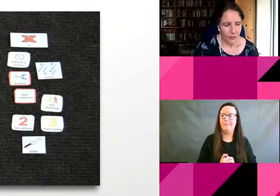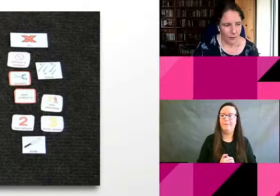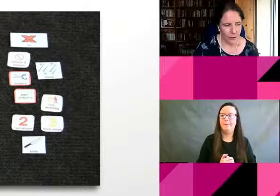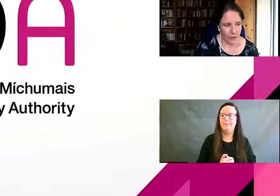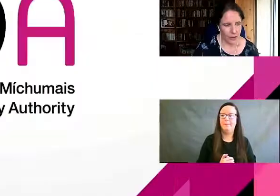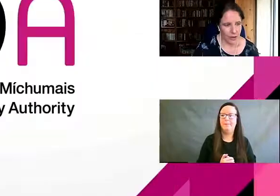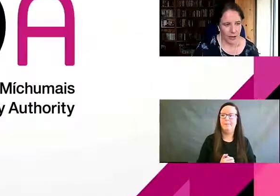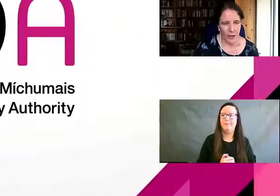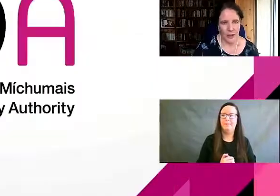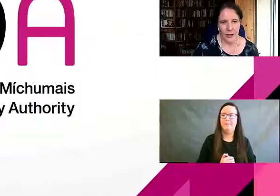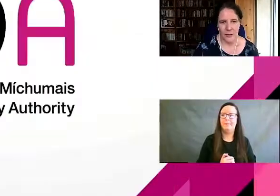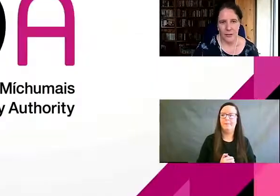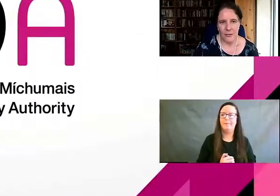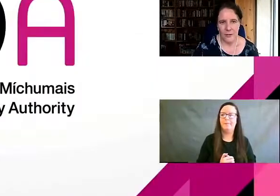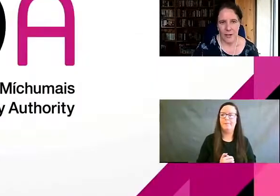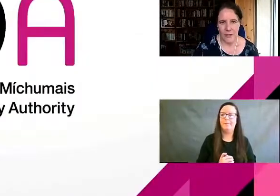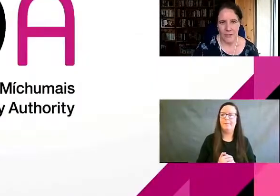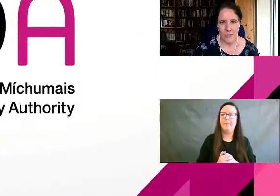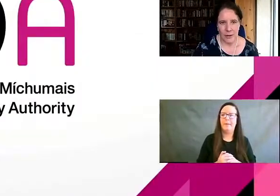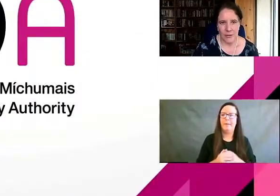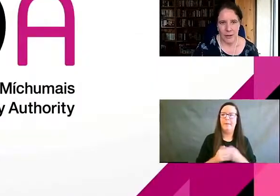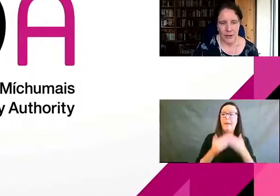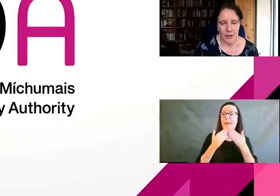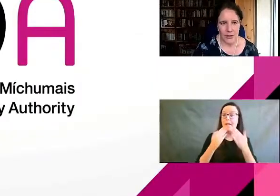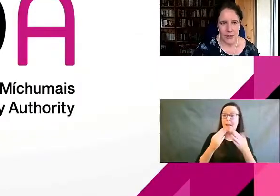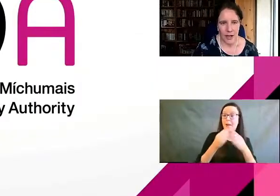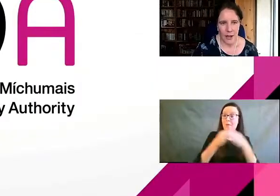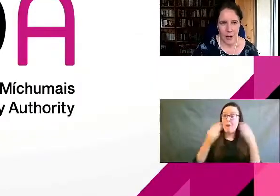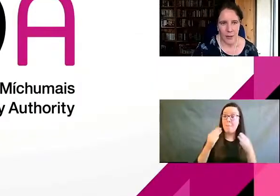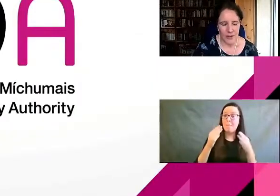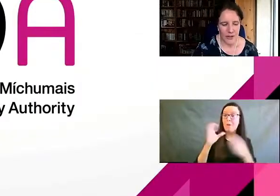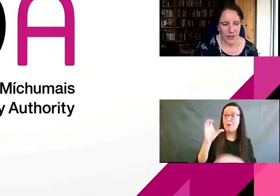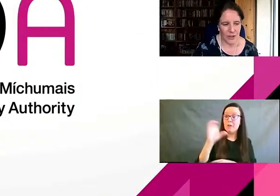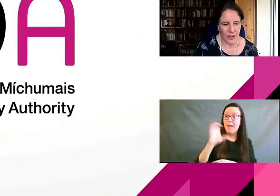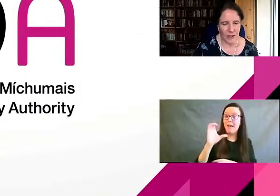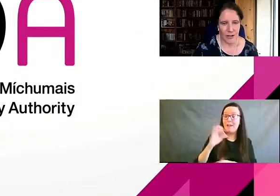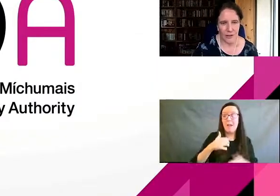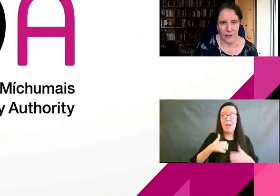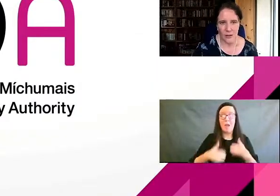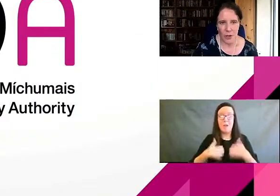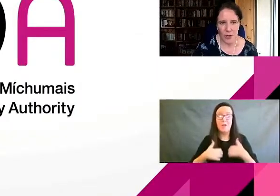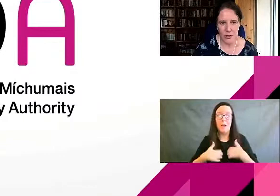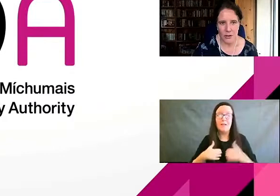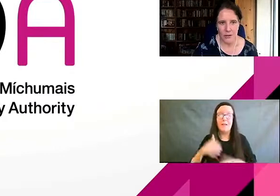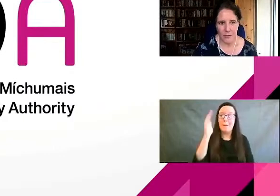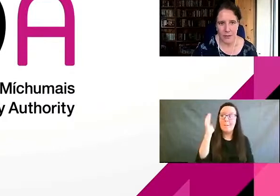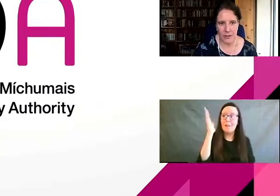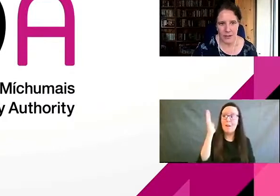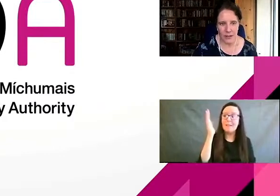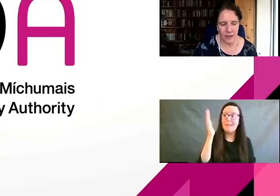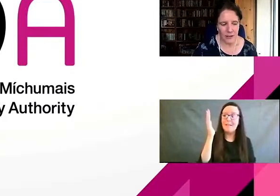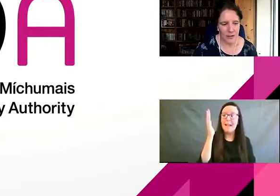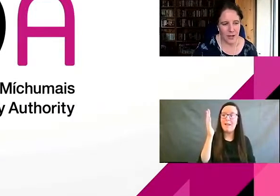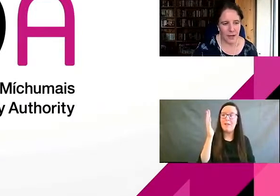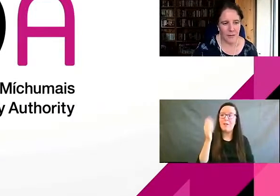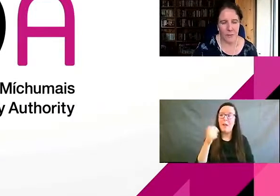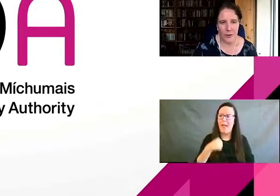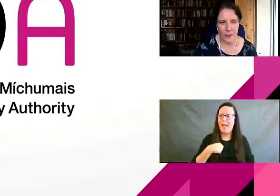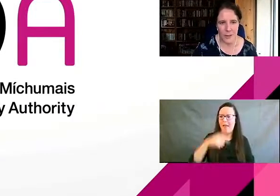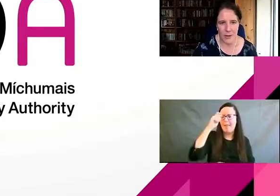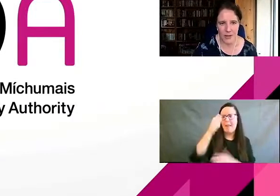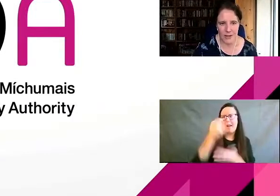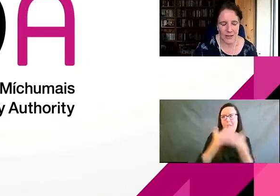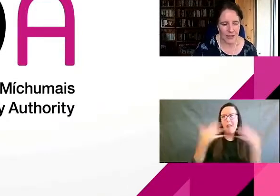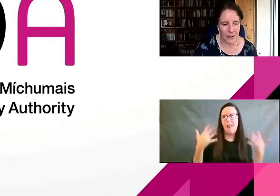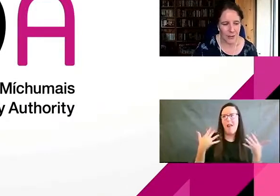Thank you very much, Catherine, for that very, very interesting presentation. And I think there is much learning for us in Ireland from